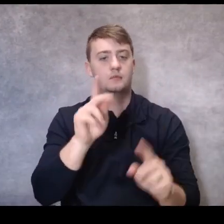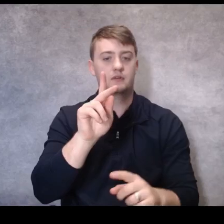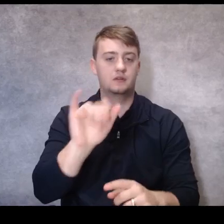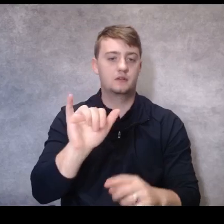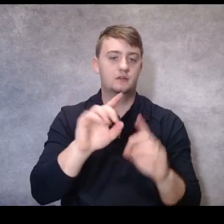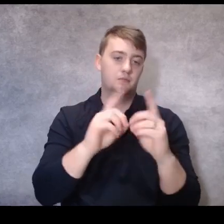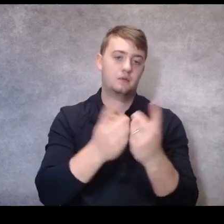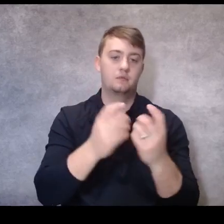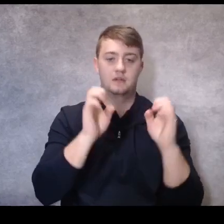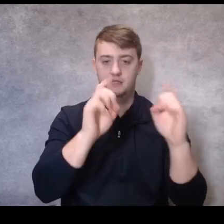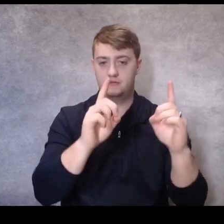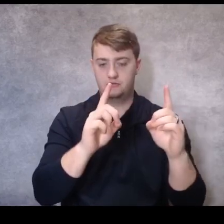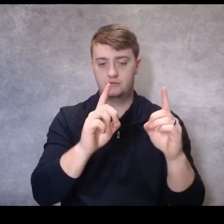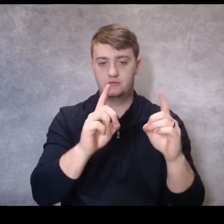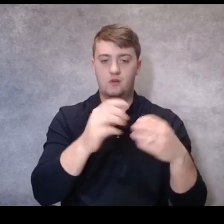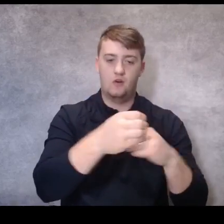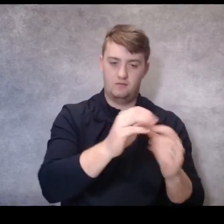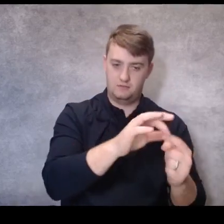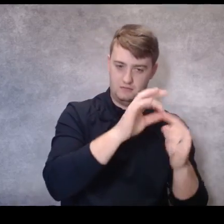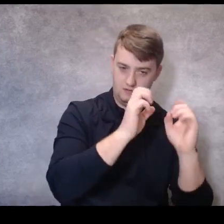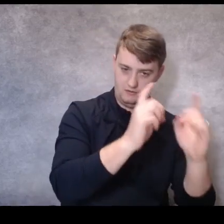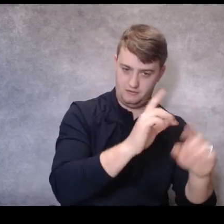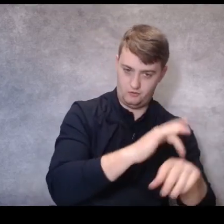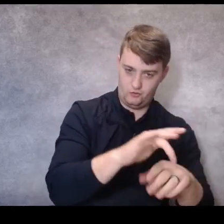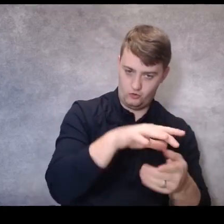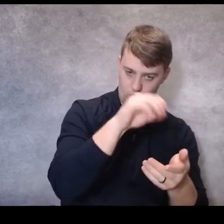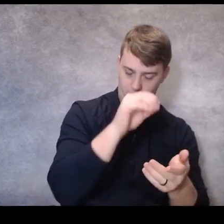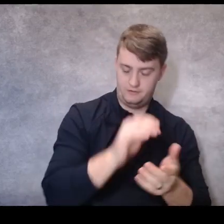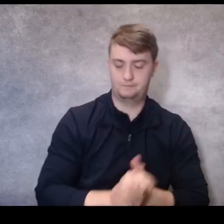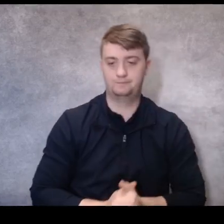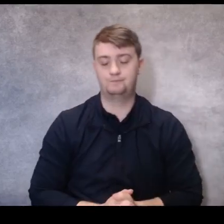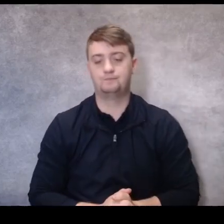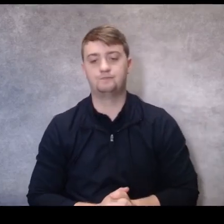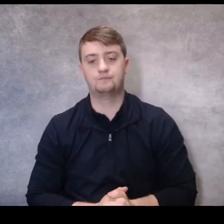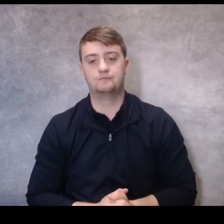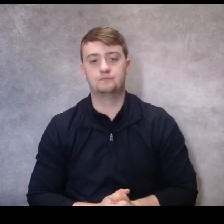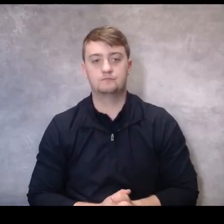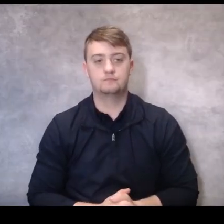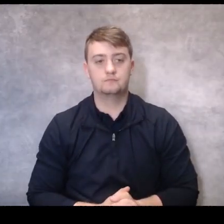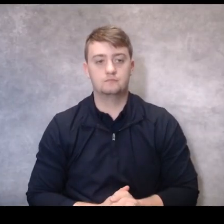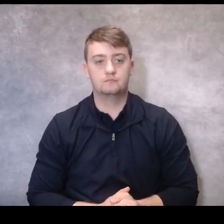Kentucky Department of Education, Office of Special Education and Early Learning.